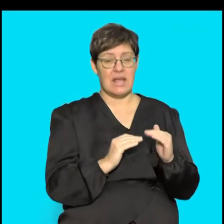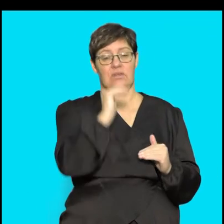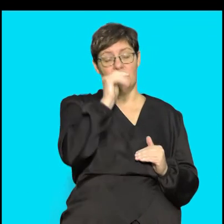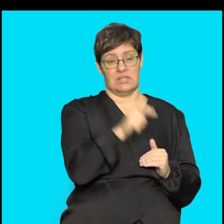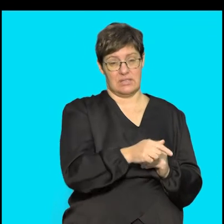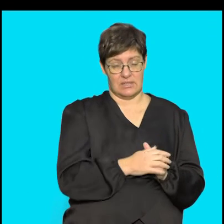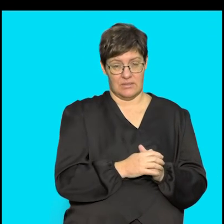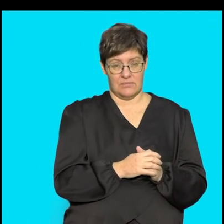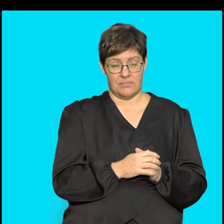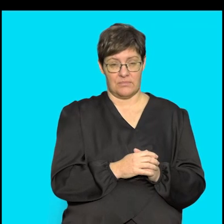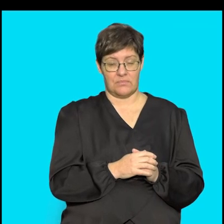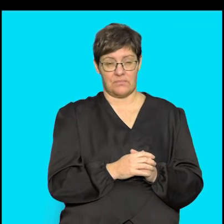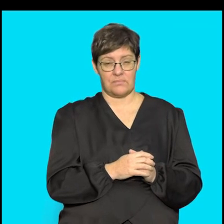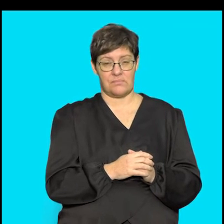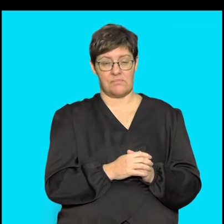reaction increases,